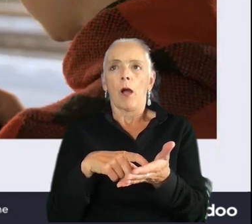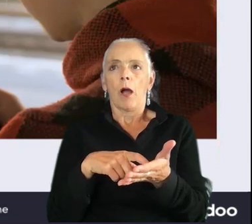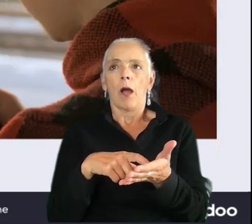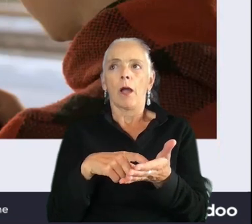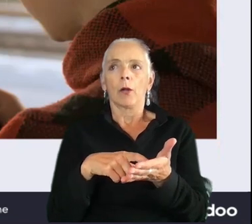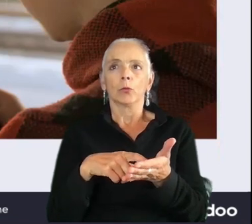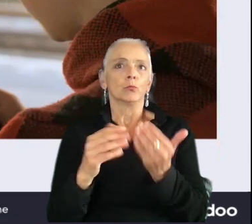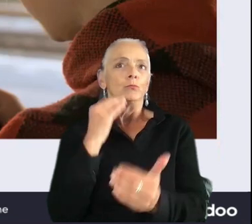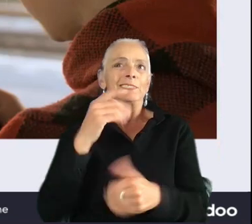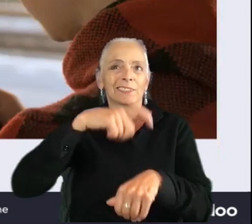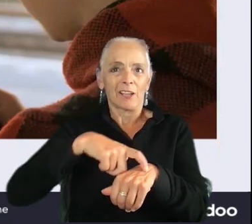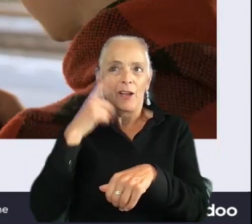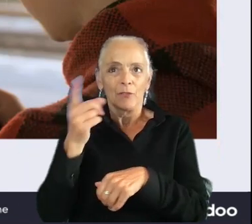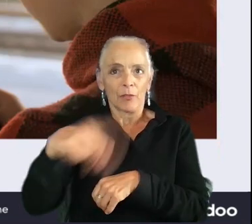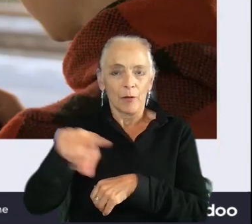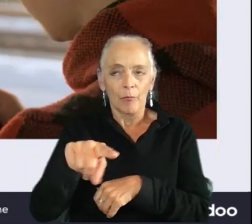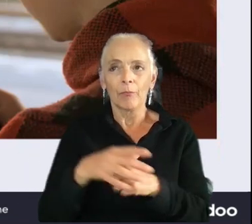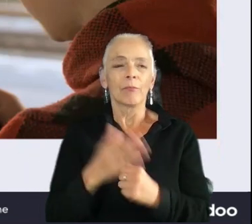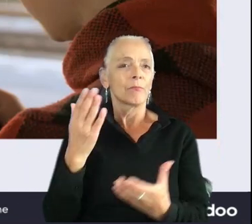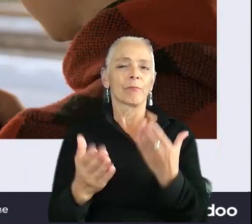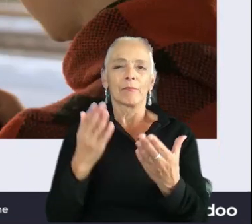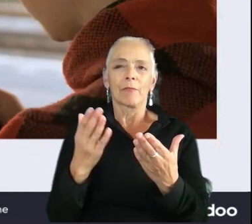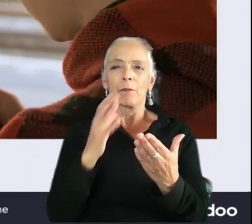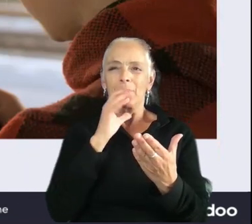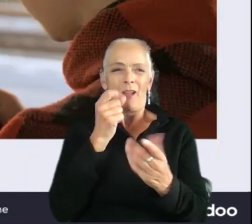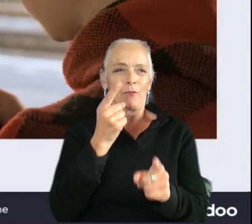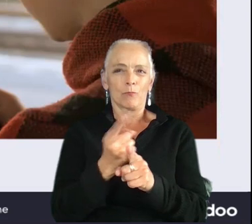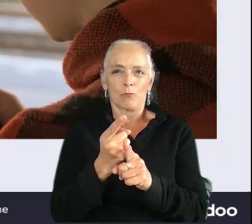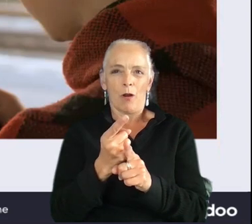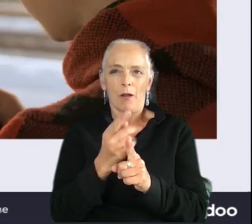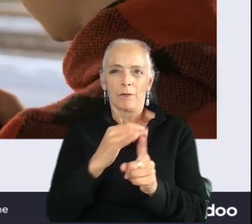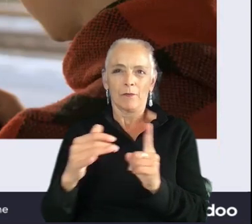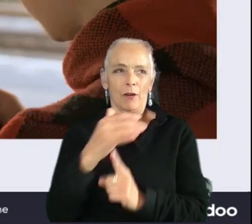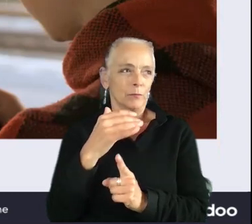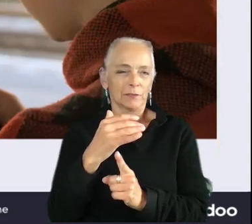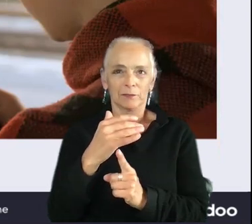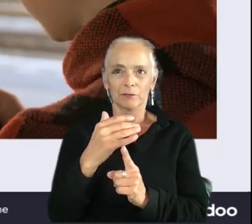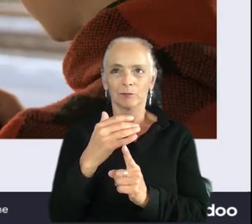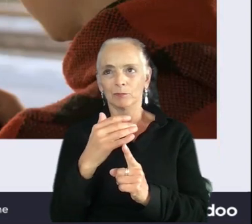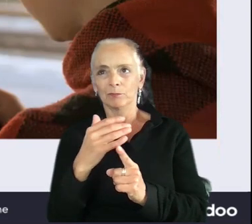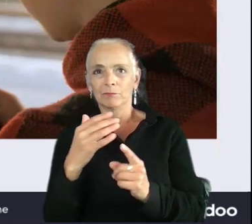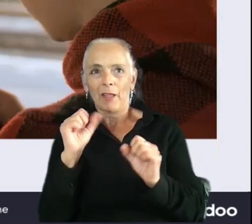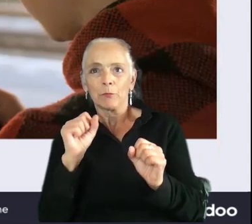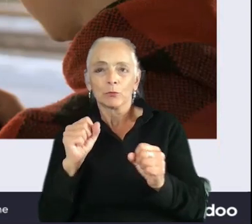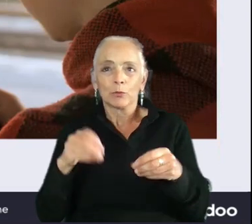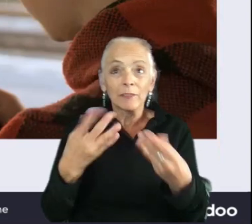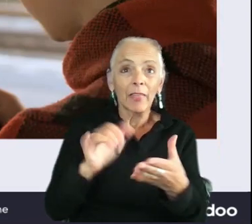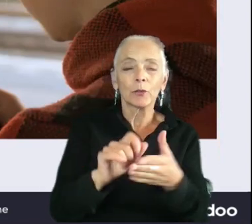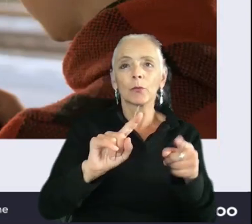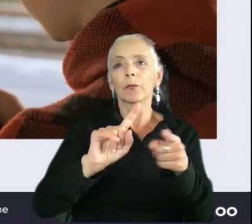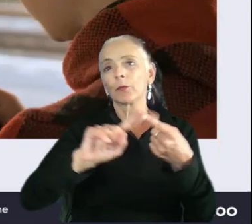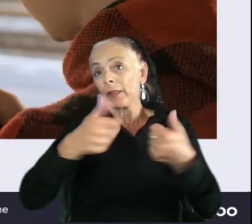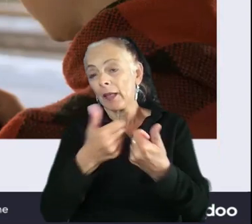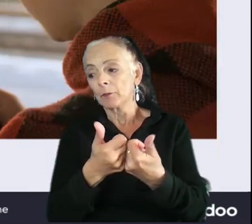time on their end, and they might not be in the right conditions to give that to your game. So with this in mind, we can imagine how hard